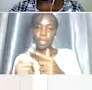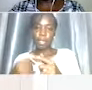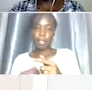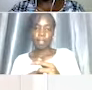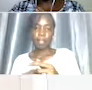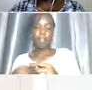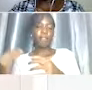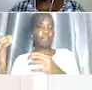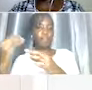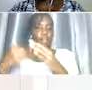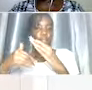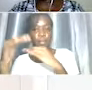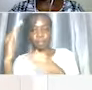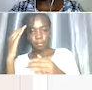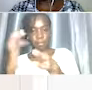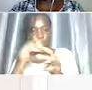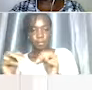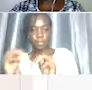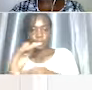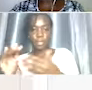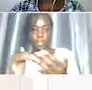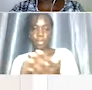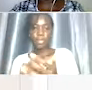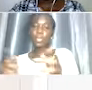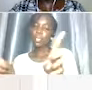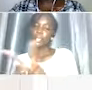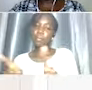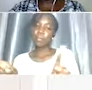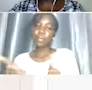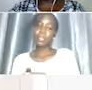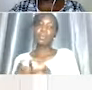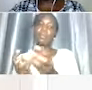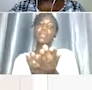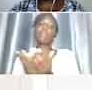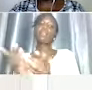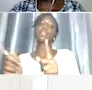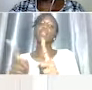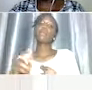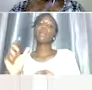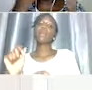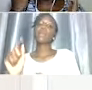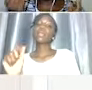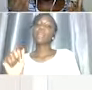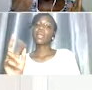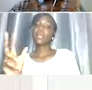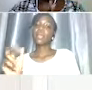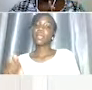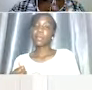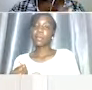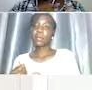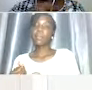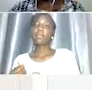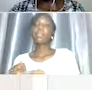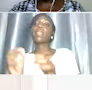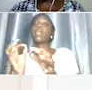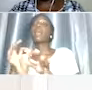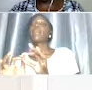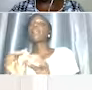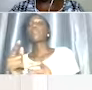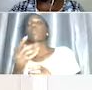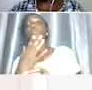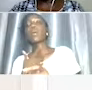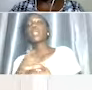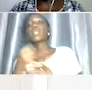Career Management Center offers the same services as Tara Solutions, HR consulting and training firm. If you're looking for employees, you can come